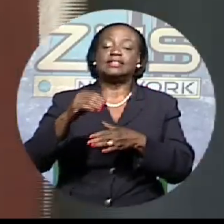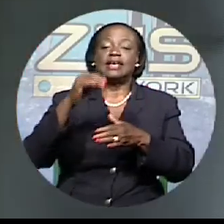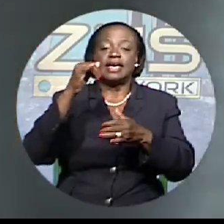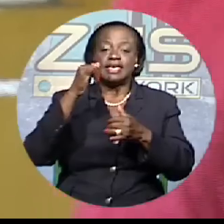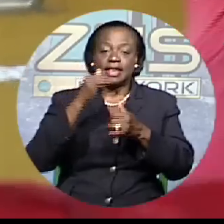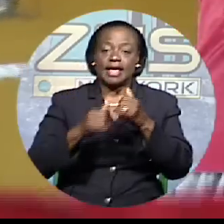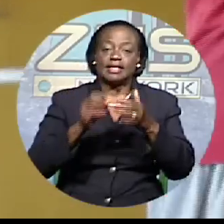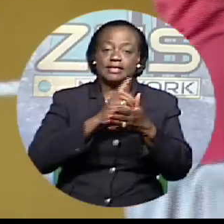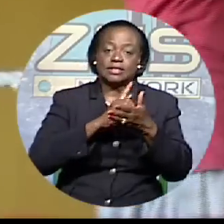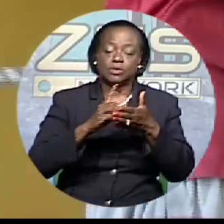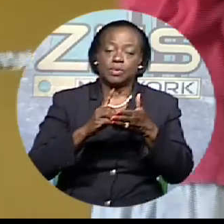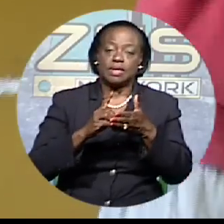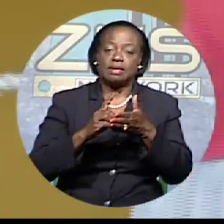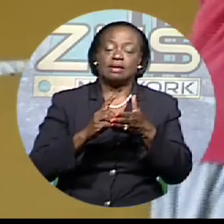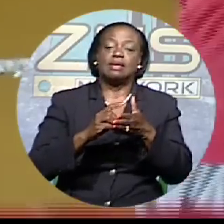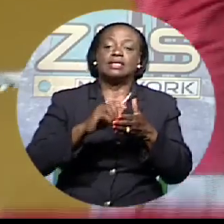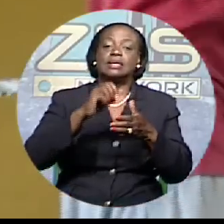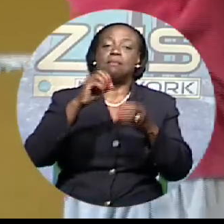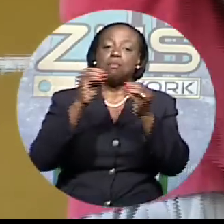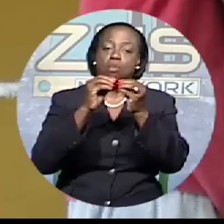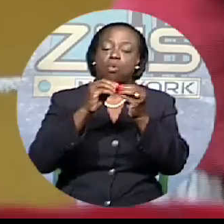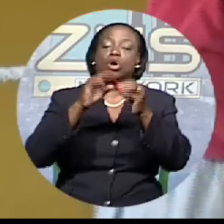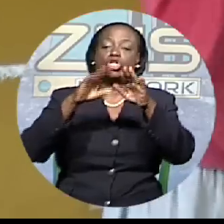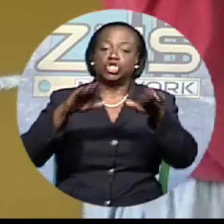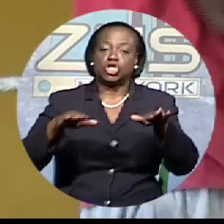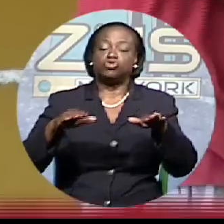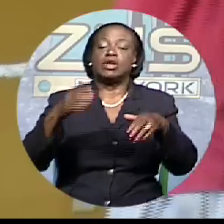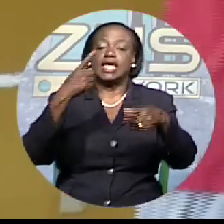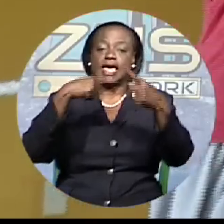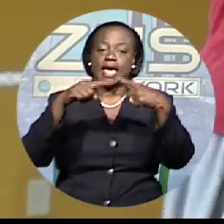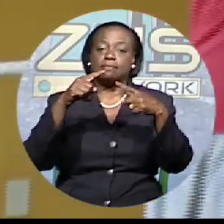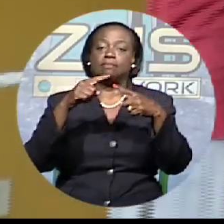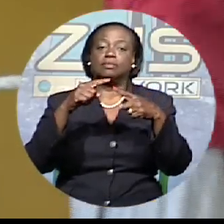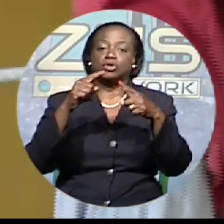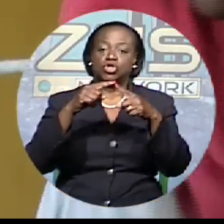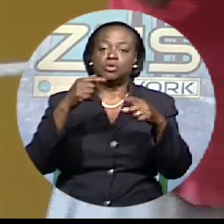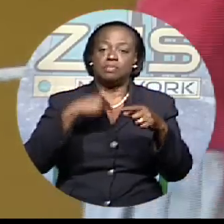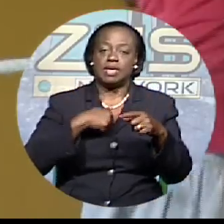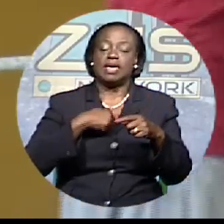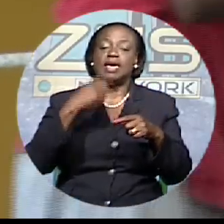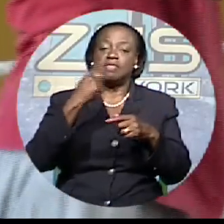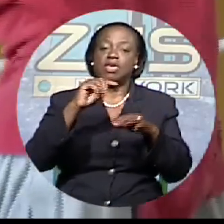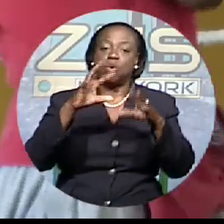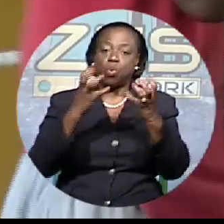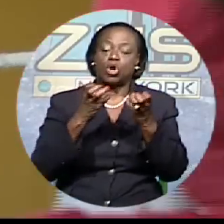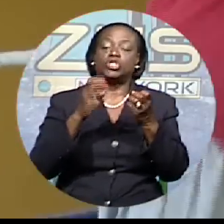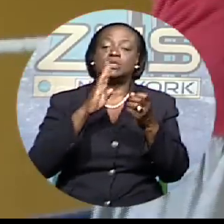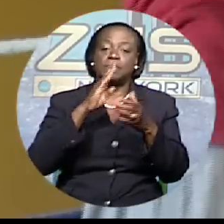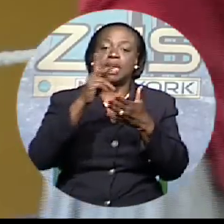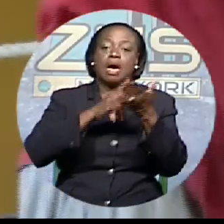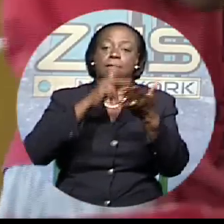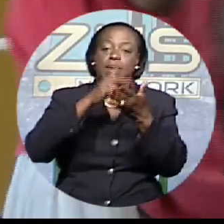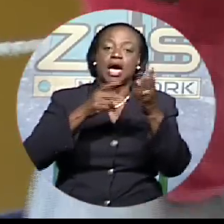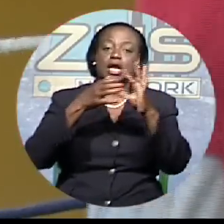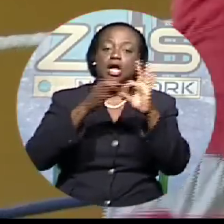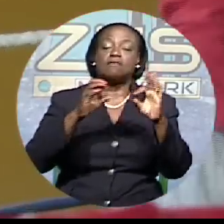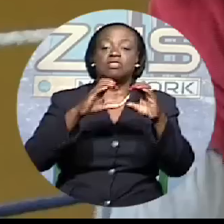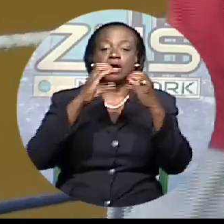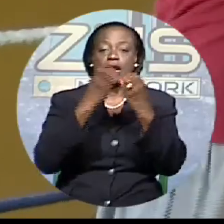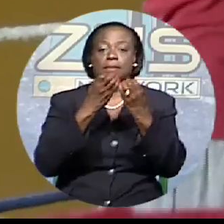be a part of the club, but I told them, you know, make sure they had to let their parents fill out the application form. And you know, I expect the club to really grow, you know, because you know